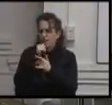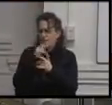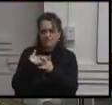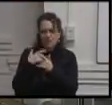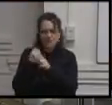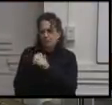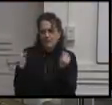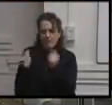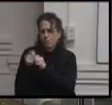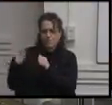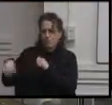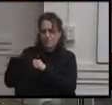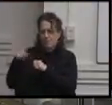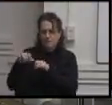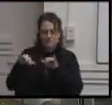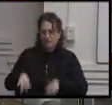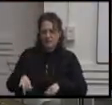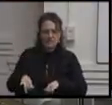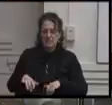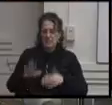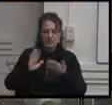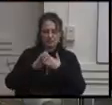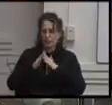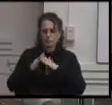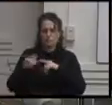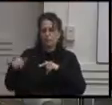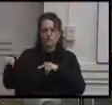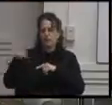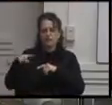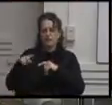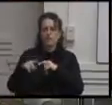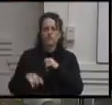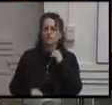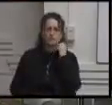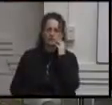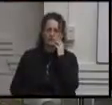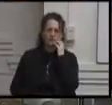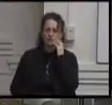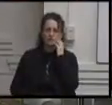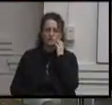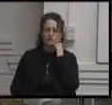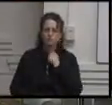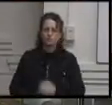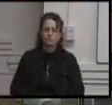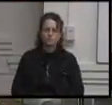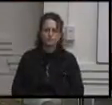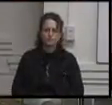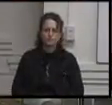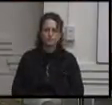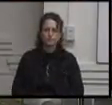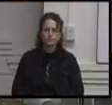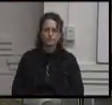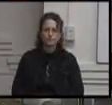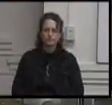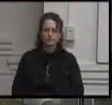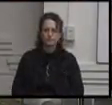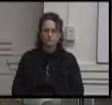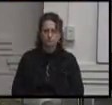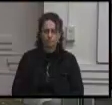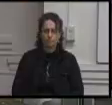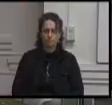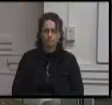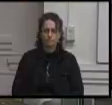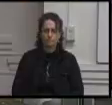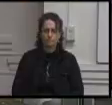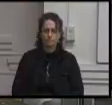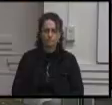families and the greater part here in Brattleboro when they live here. The thing is, we know that 95% of people